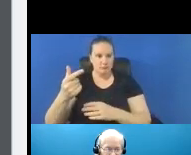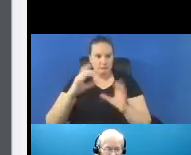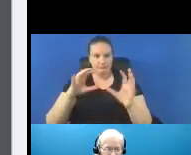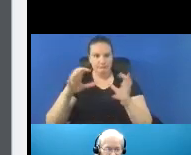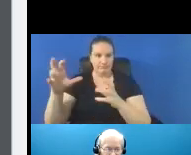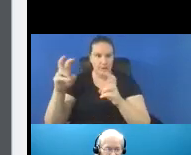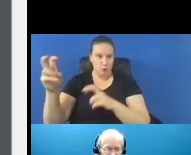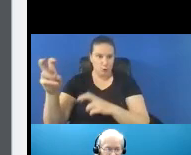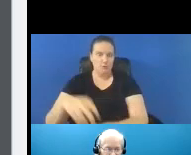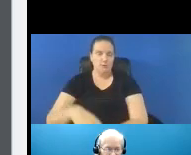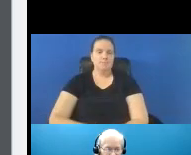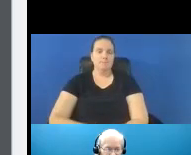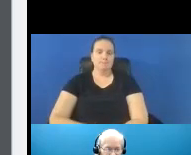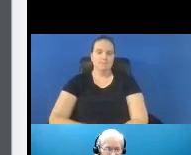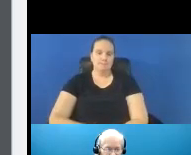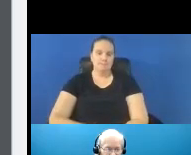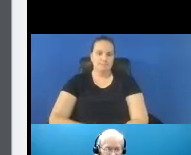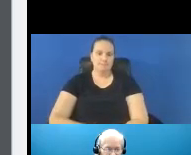issues.